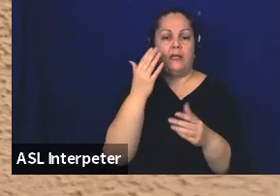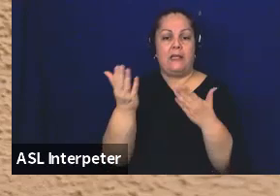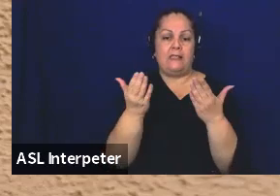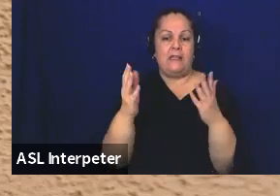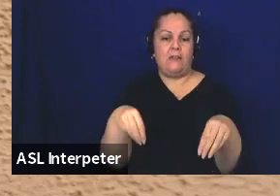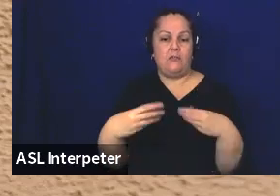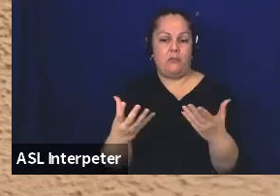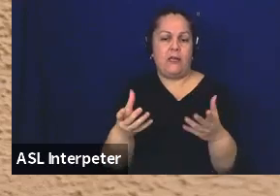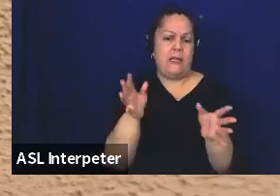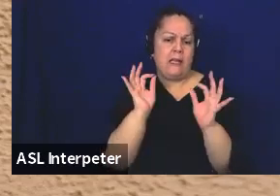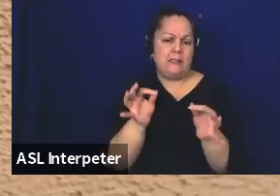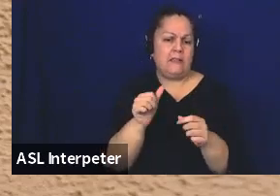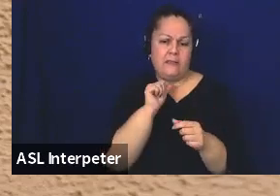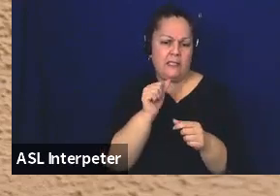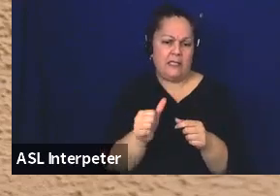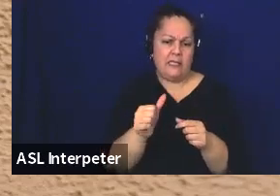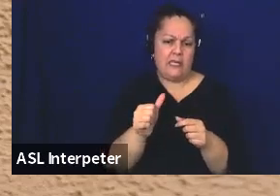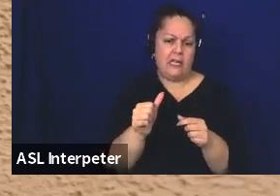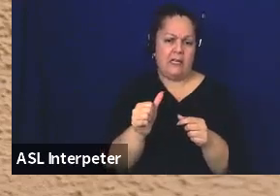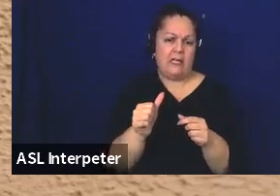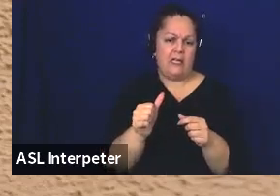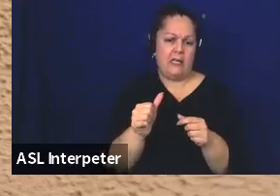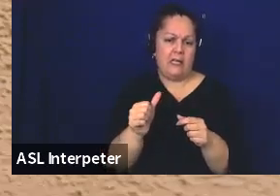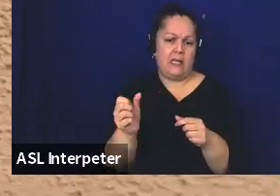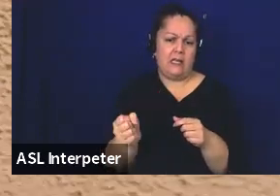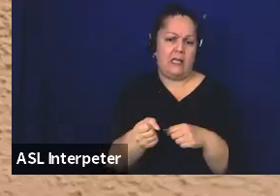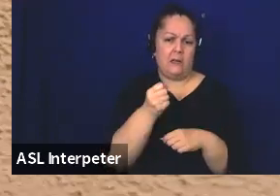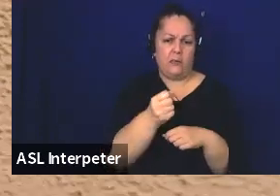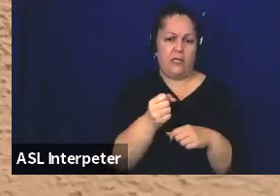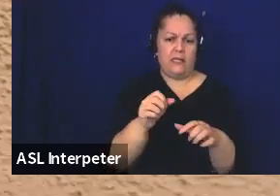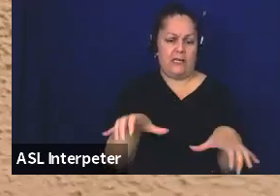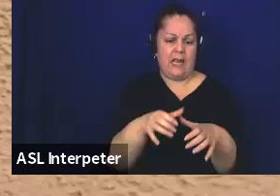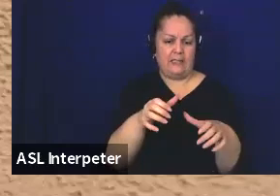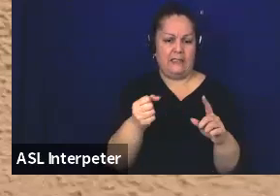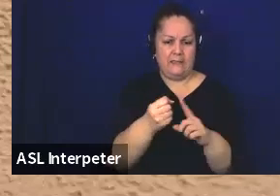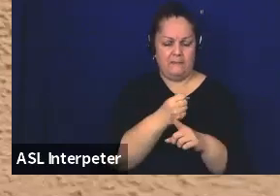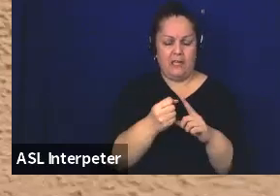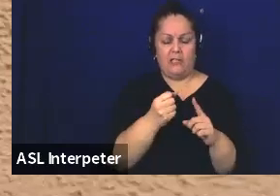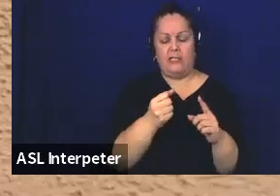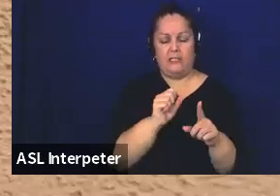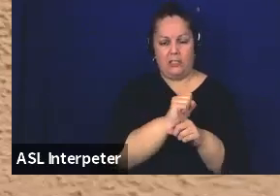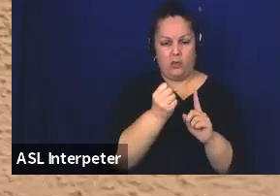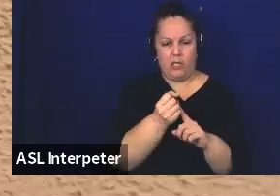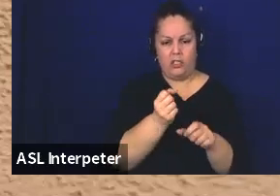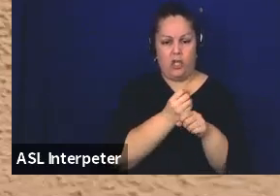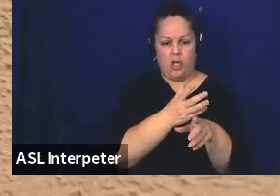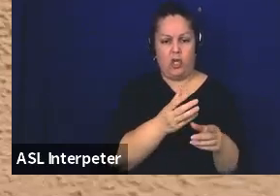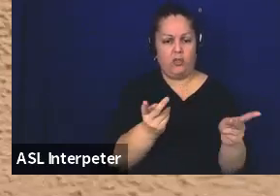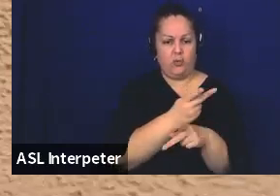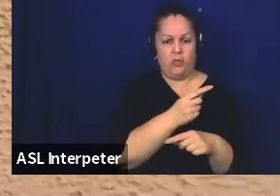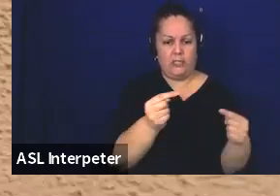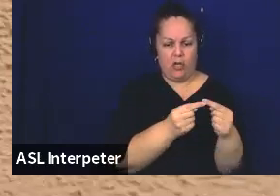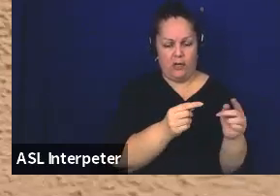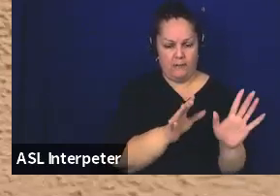providers are definitely not going to put themselves in an actively violent situation and potentially cause more harm than